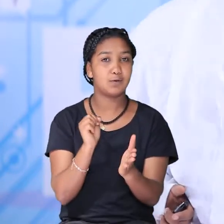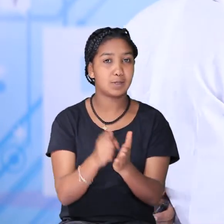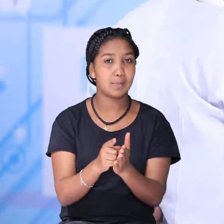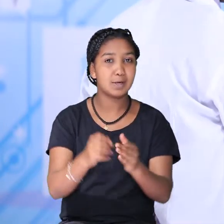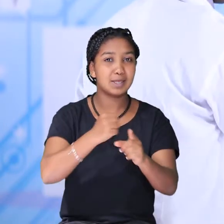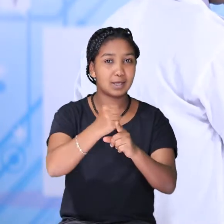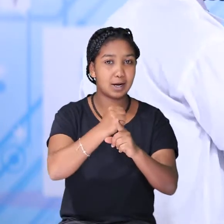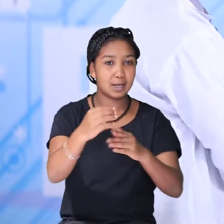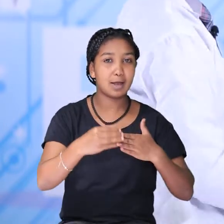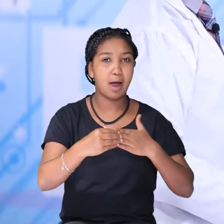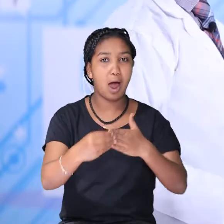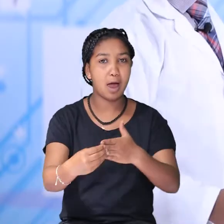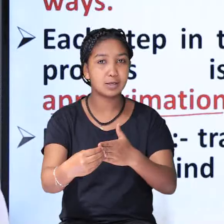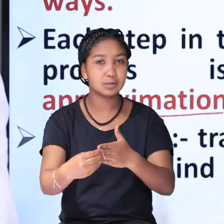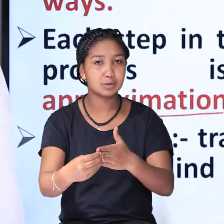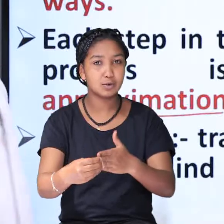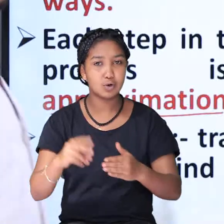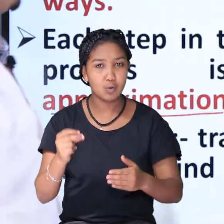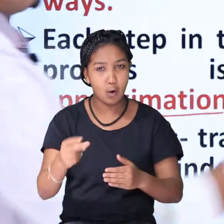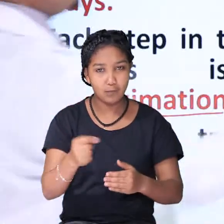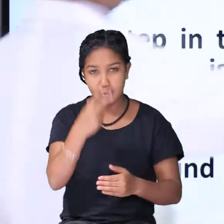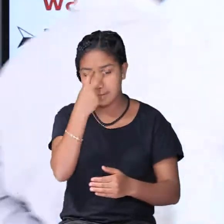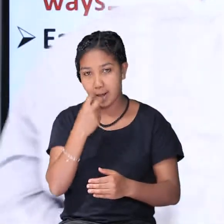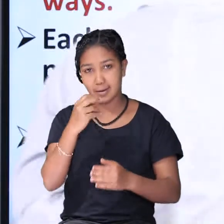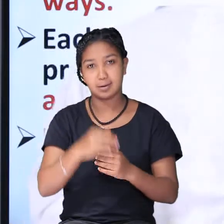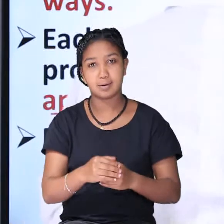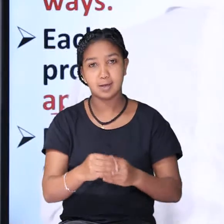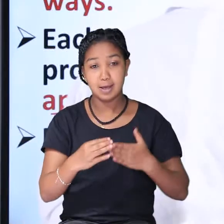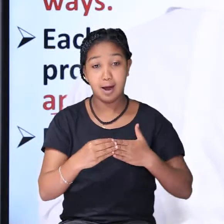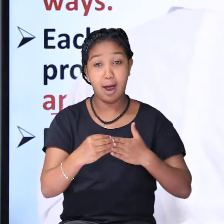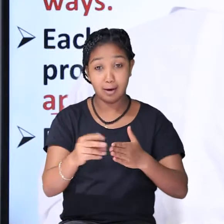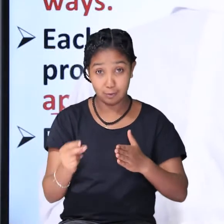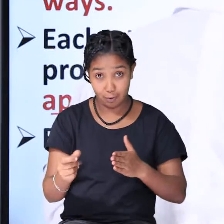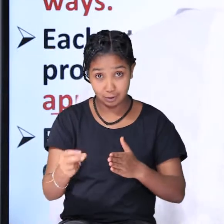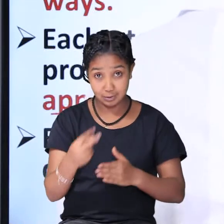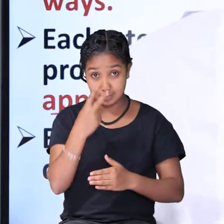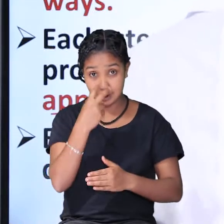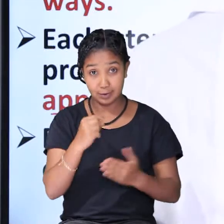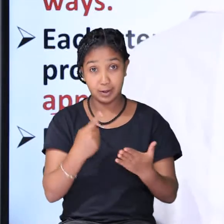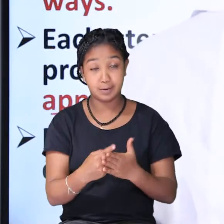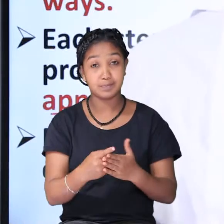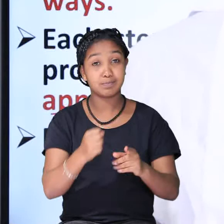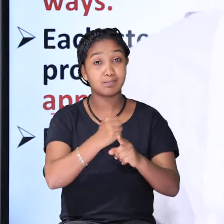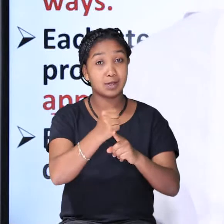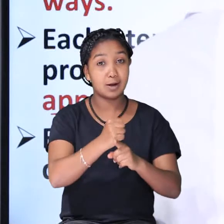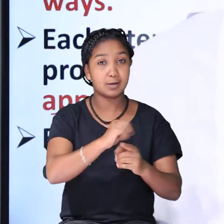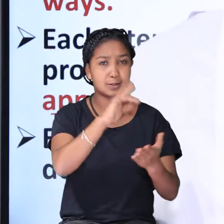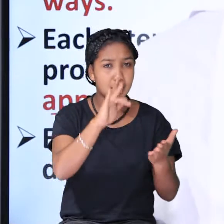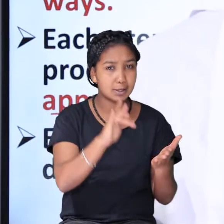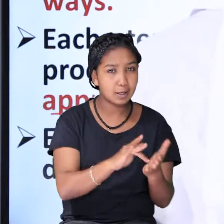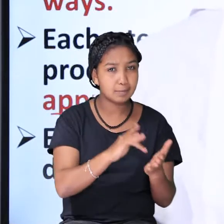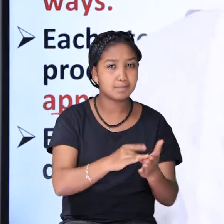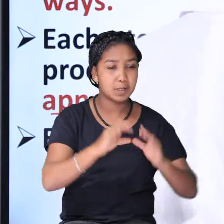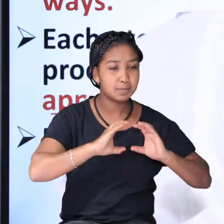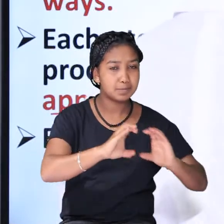training guide dogs for blind. Guide dogs are trained in the training center by